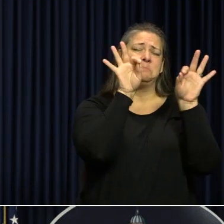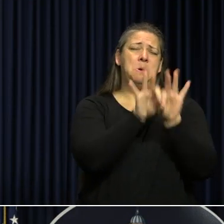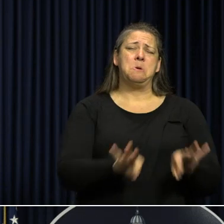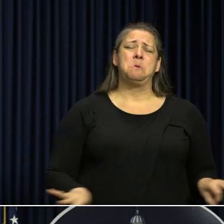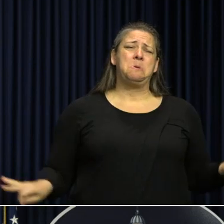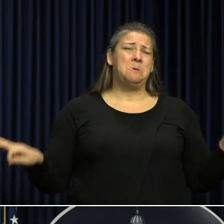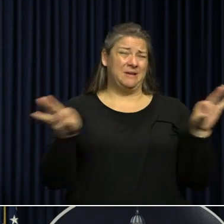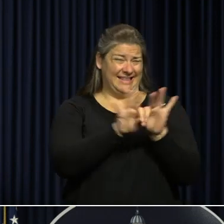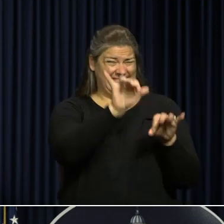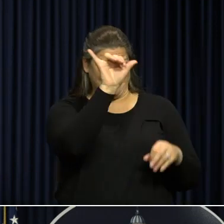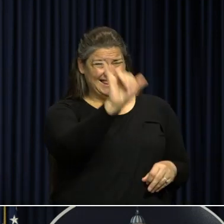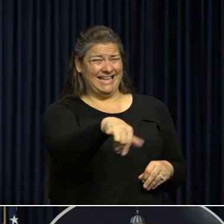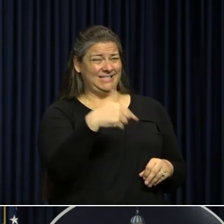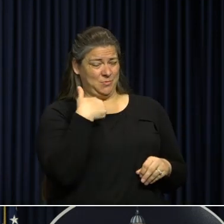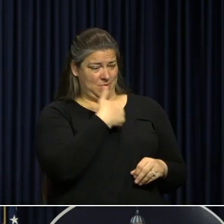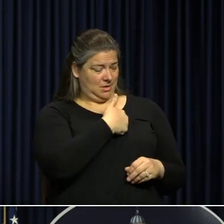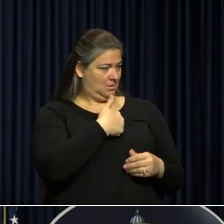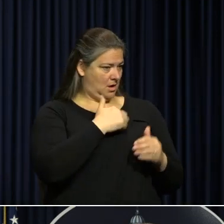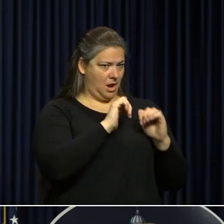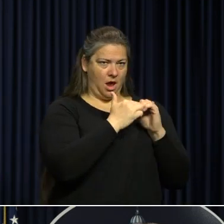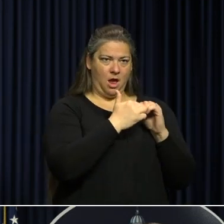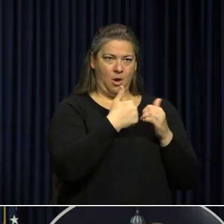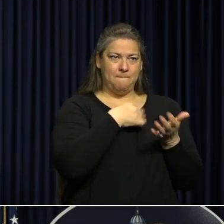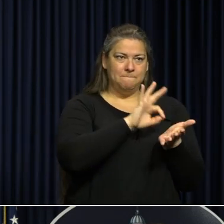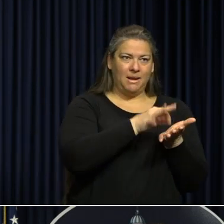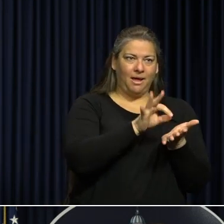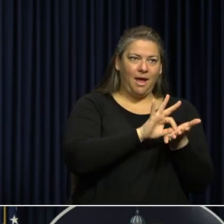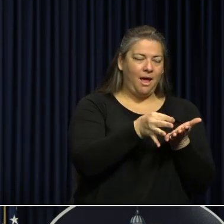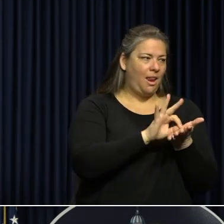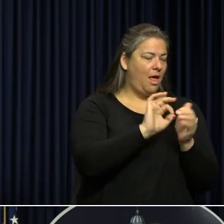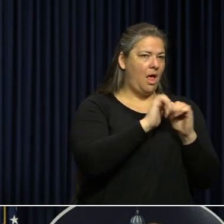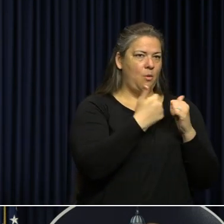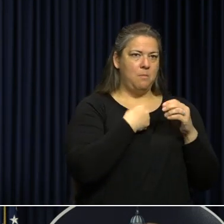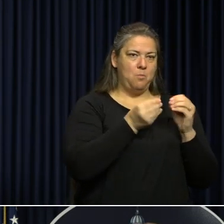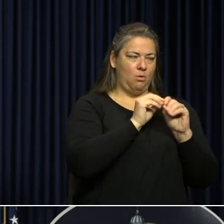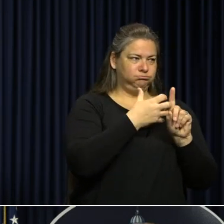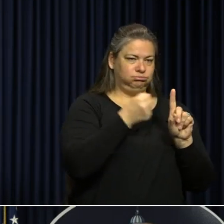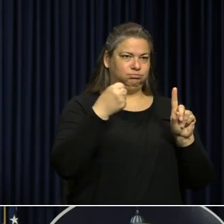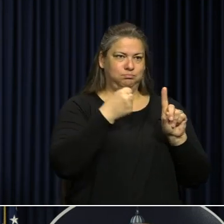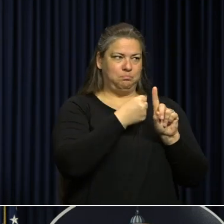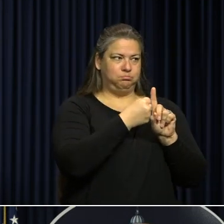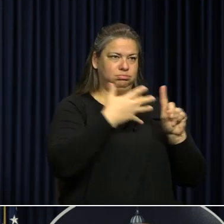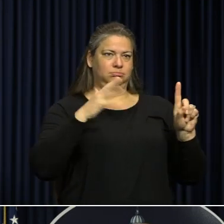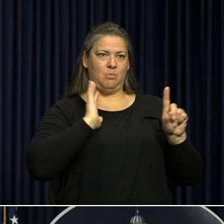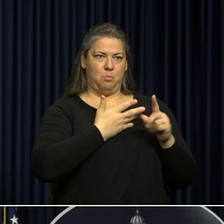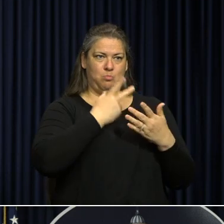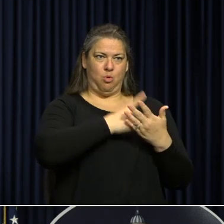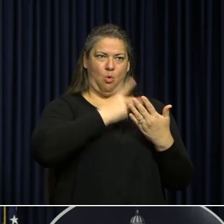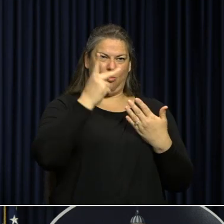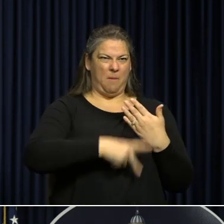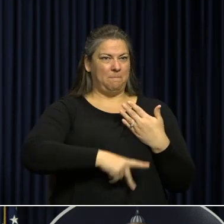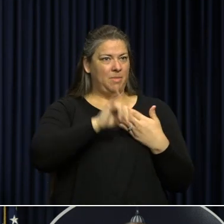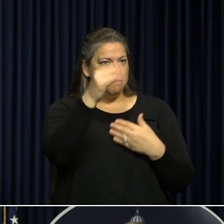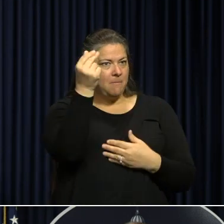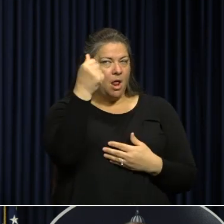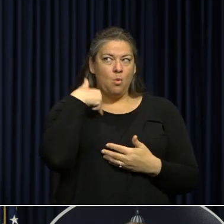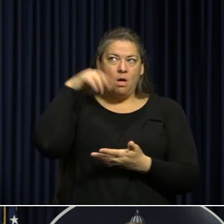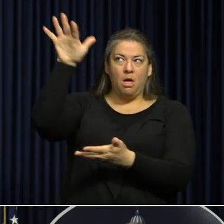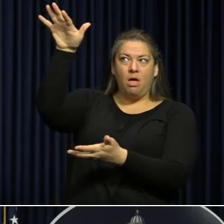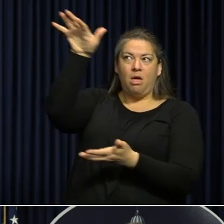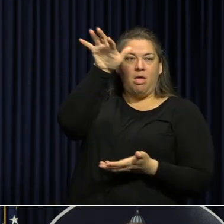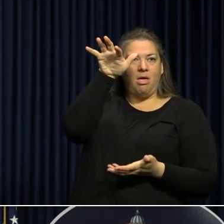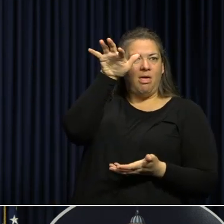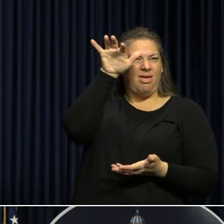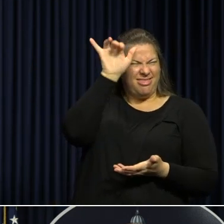have expanded Medicaid and expanded Medicaid. It's the dollars we get for SNAP and other